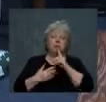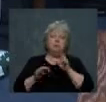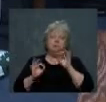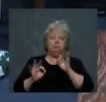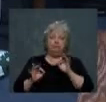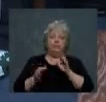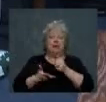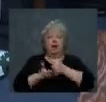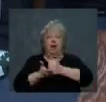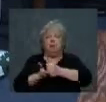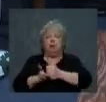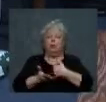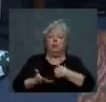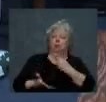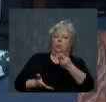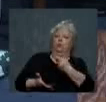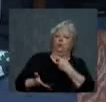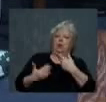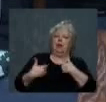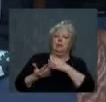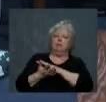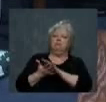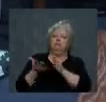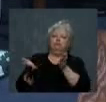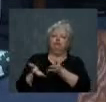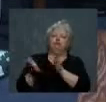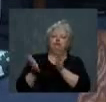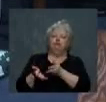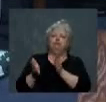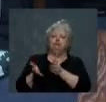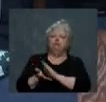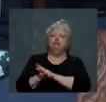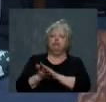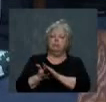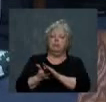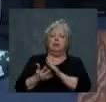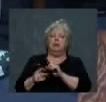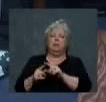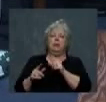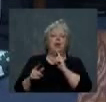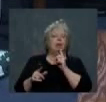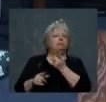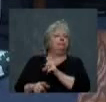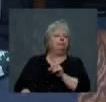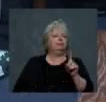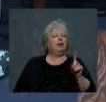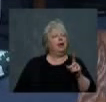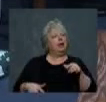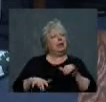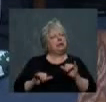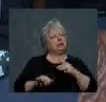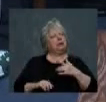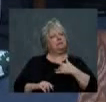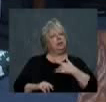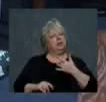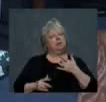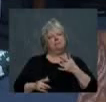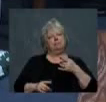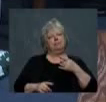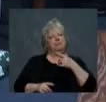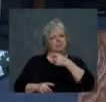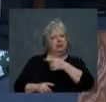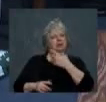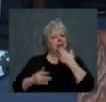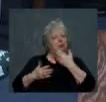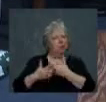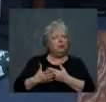nice conversation. But I did, and coming away from that conversation, I do and still feel like this is a